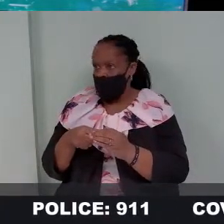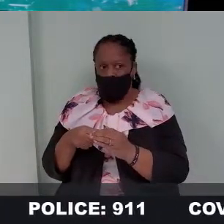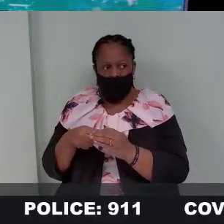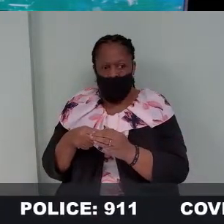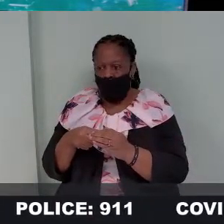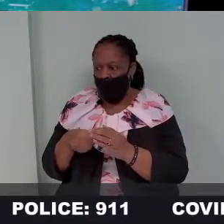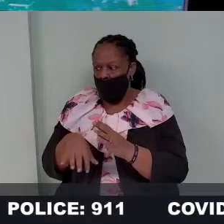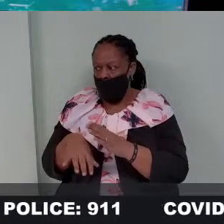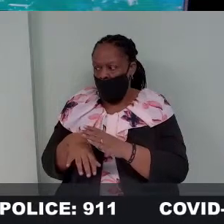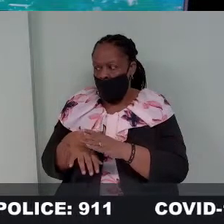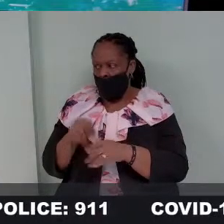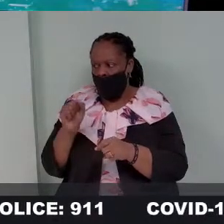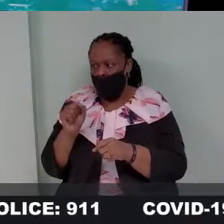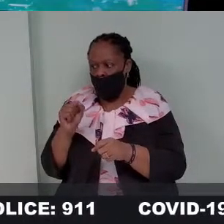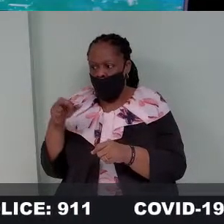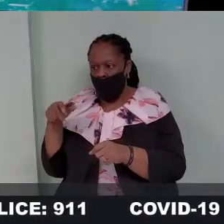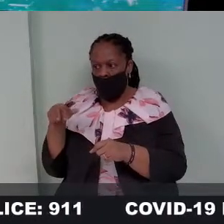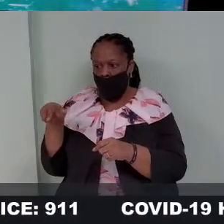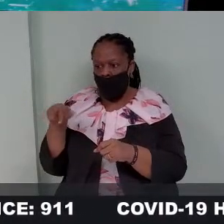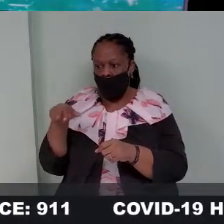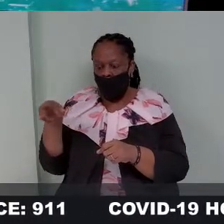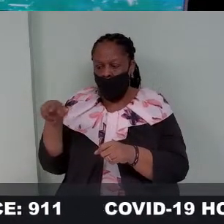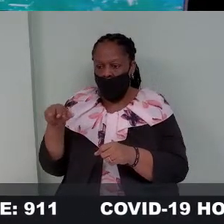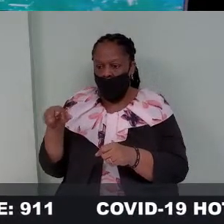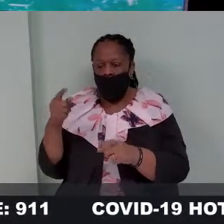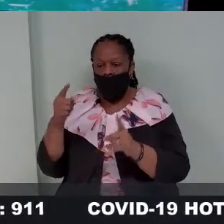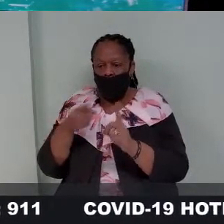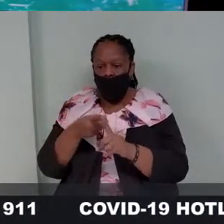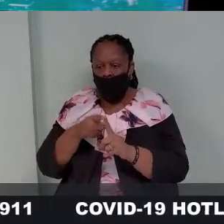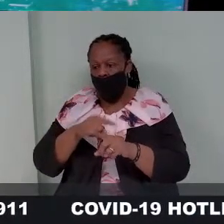article about those 2 American